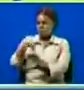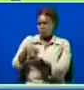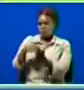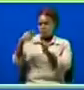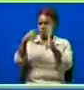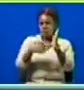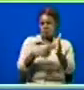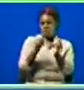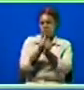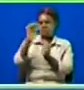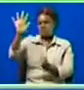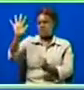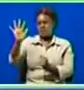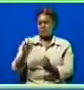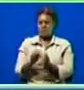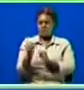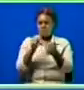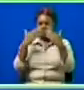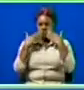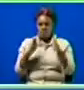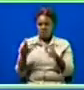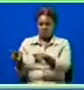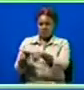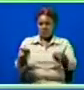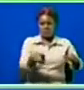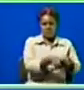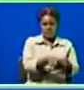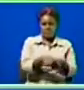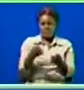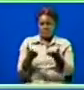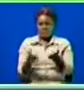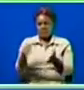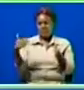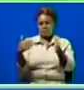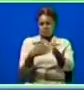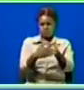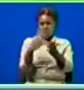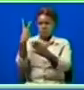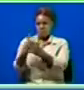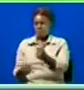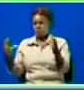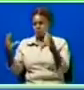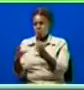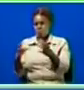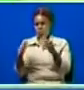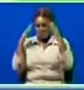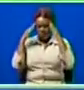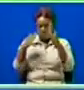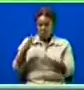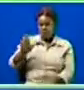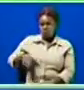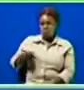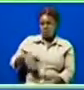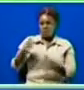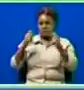15 points. With the game ending at a draw, this may be a slight hiccup for both teams who are eyeing the Women's Premier